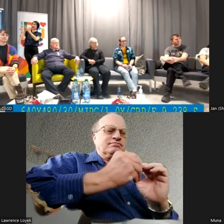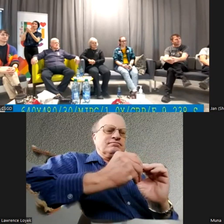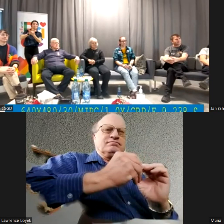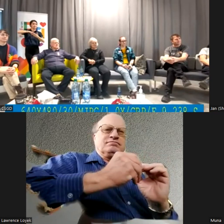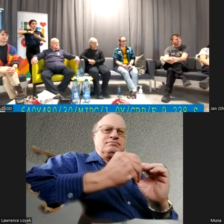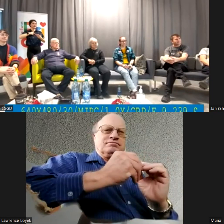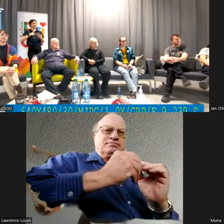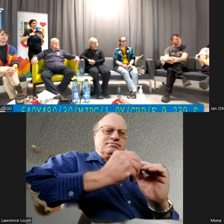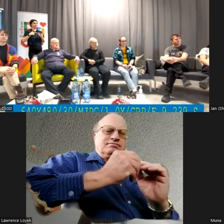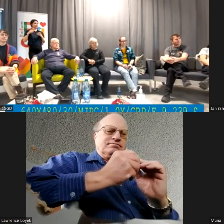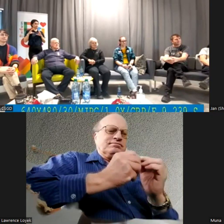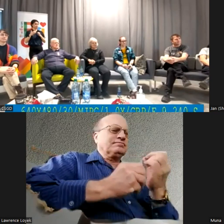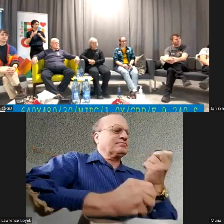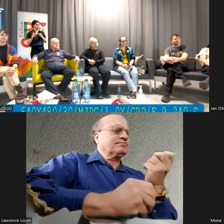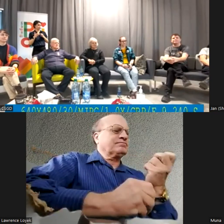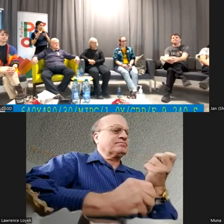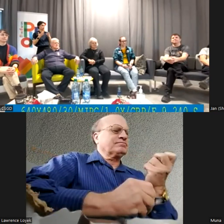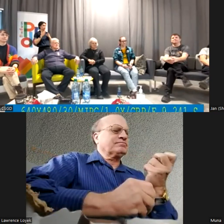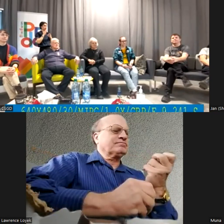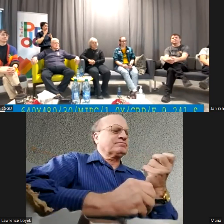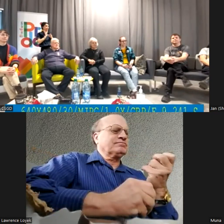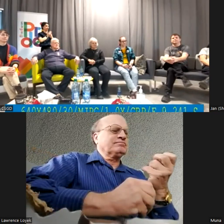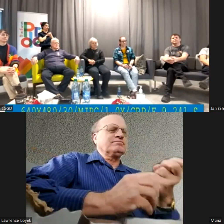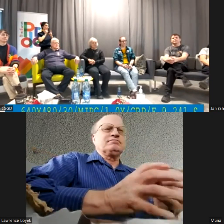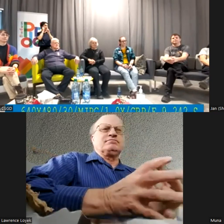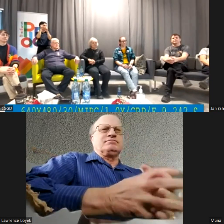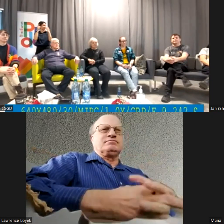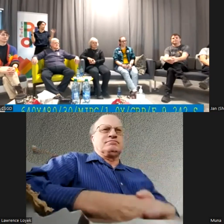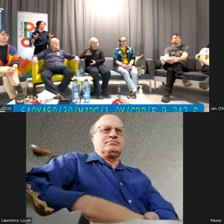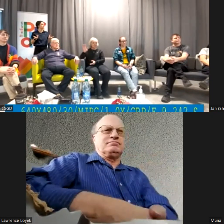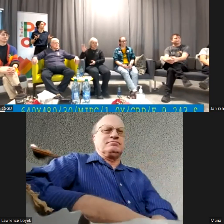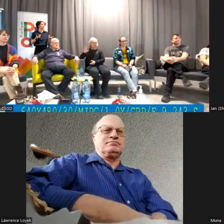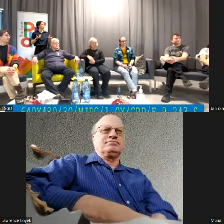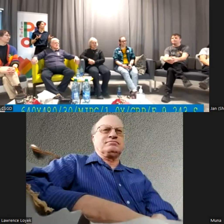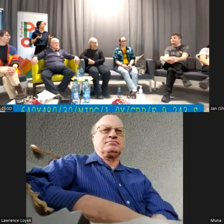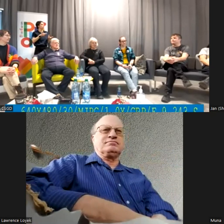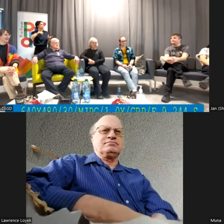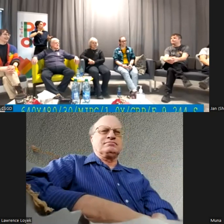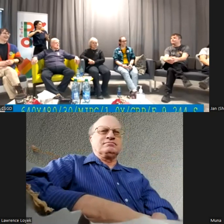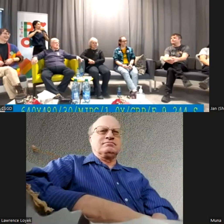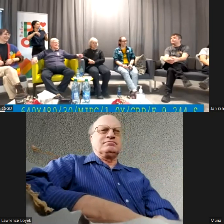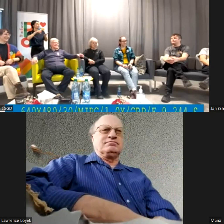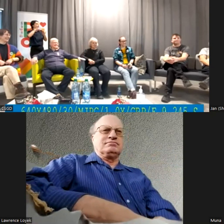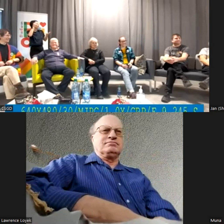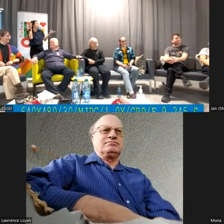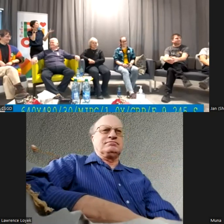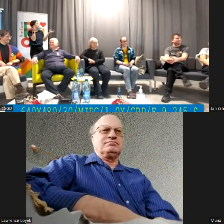to be like your main takeaway from it? Like, what do you want us to learn like the most?